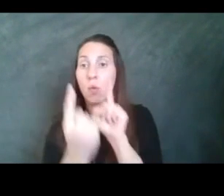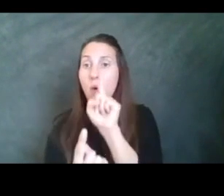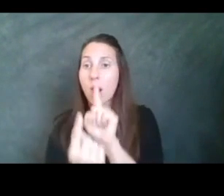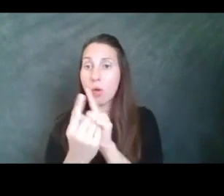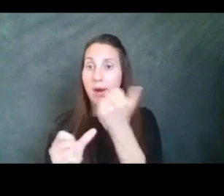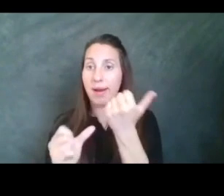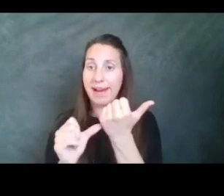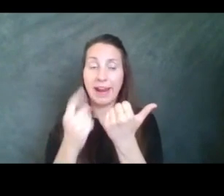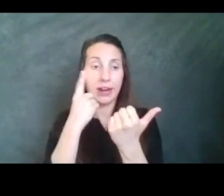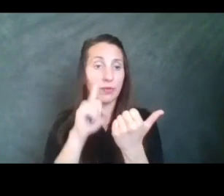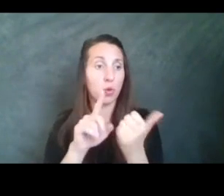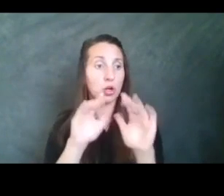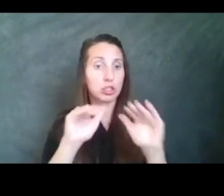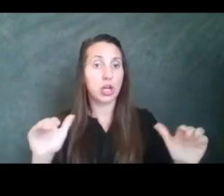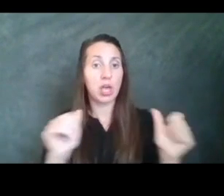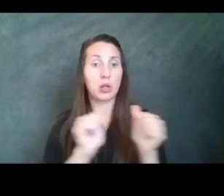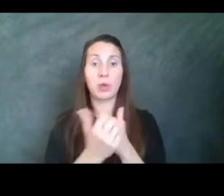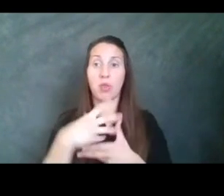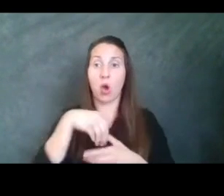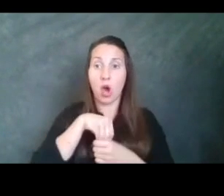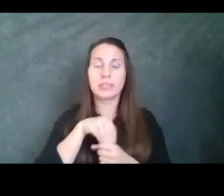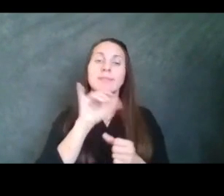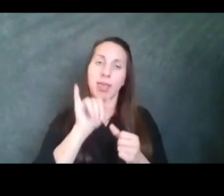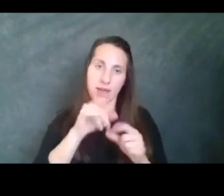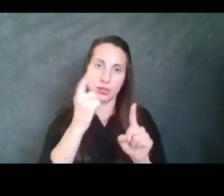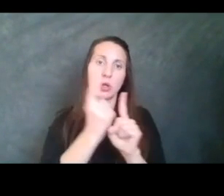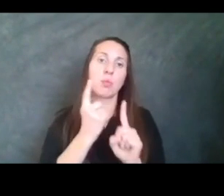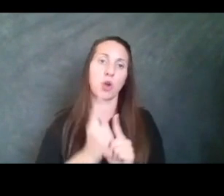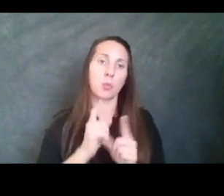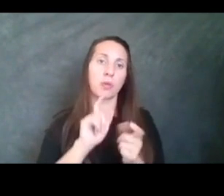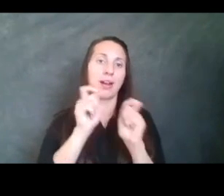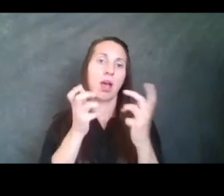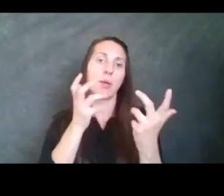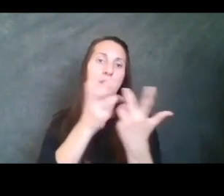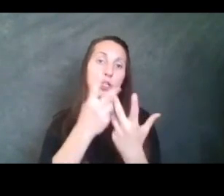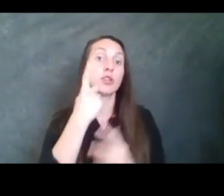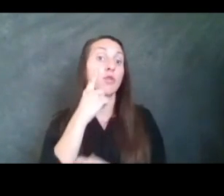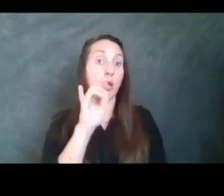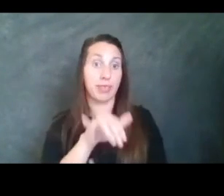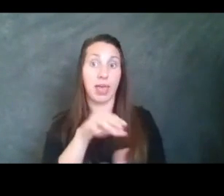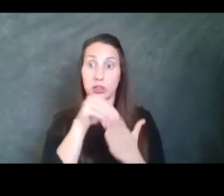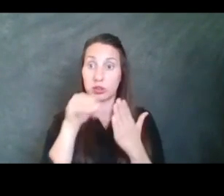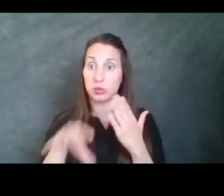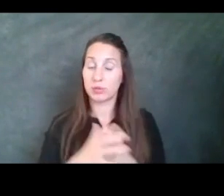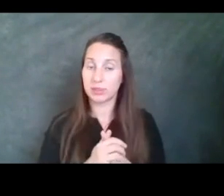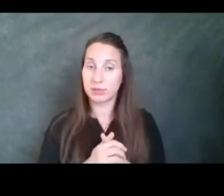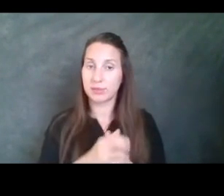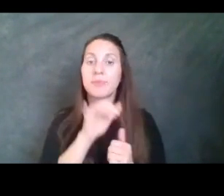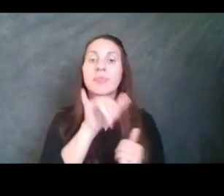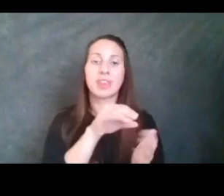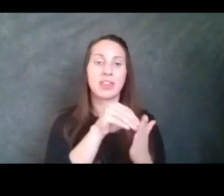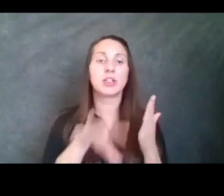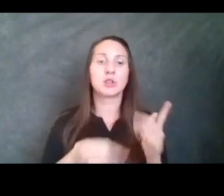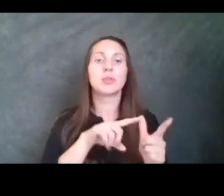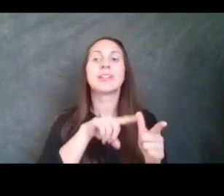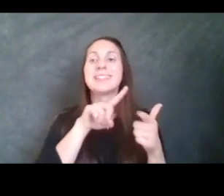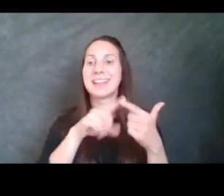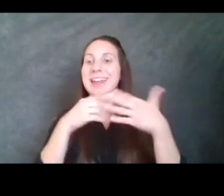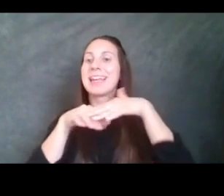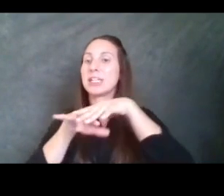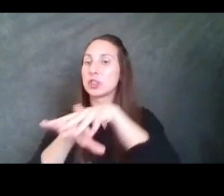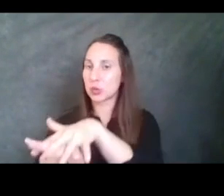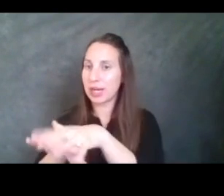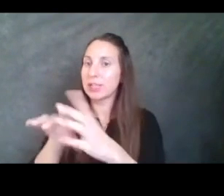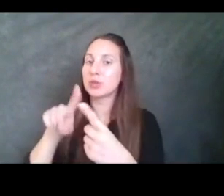would be an appropriate accommodation for that child. And that child then would be integrated into the program